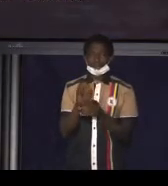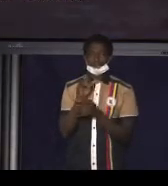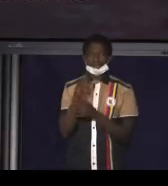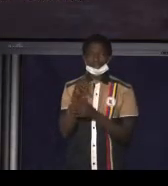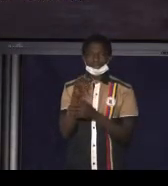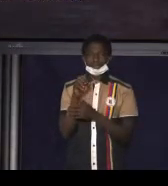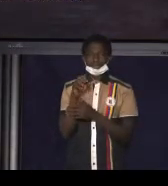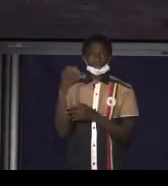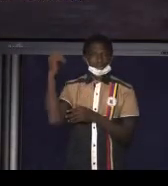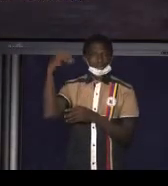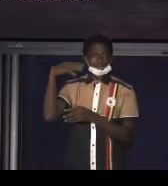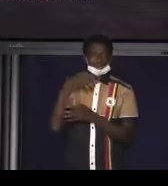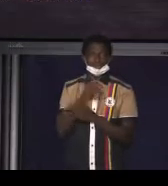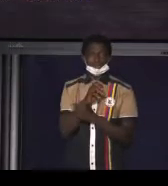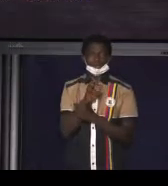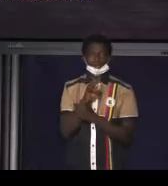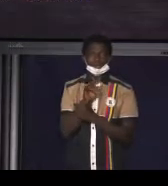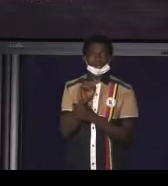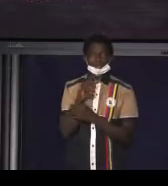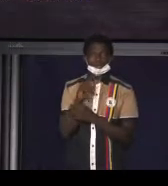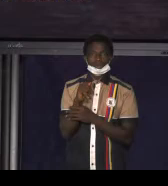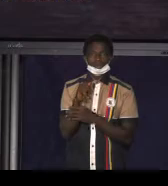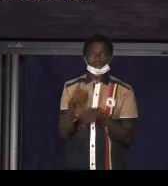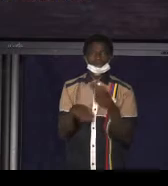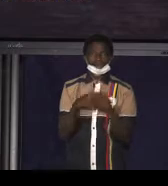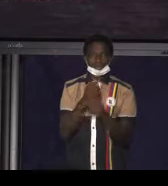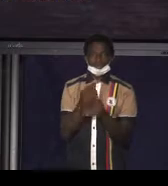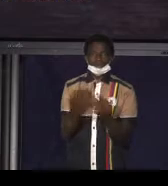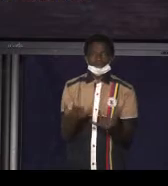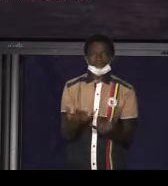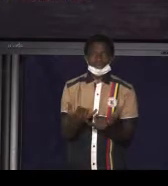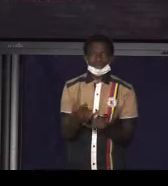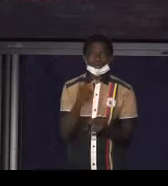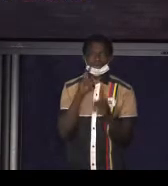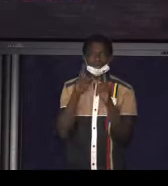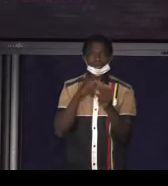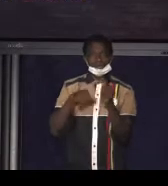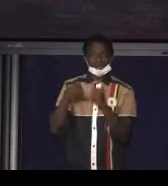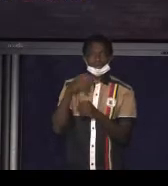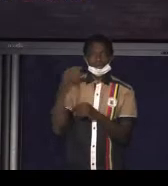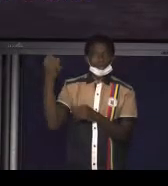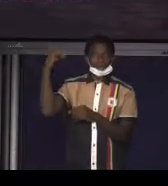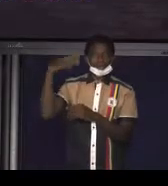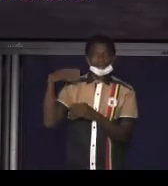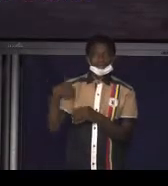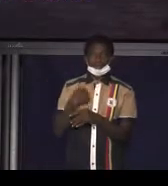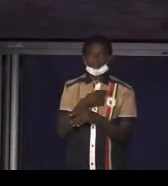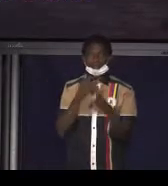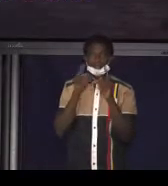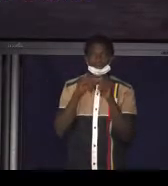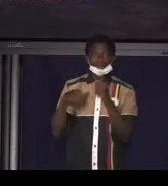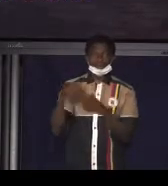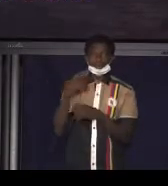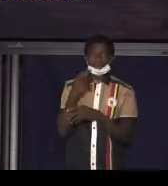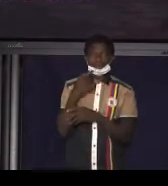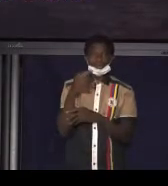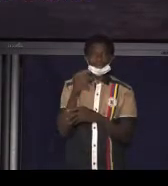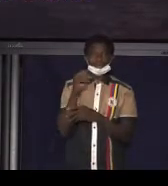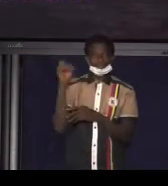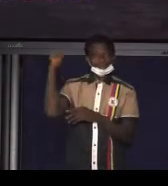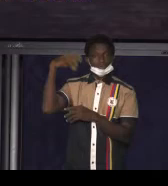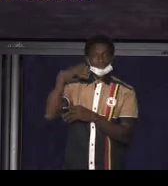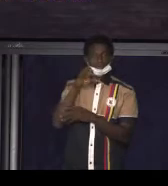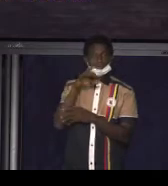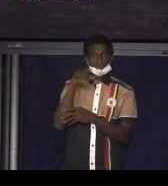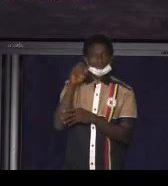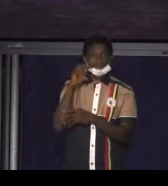let's look at types of electric current. You know, talking about electricity, we are talking about electric